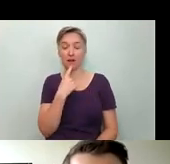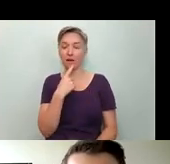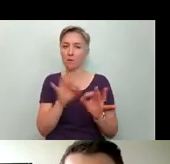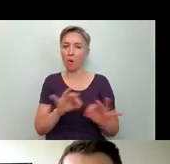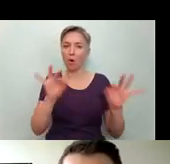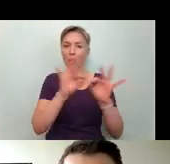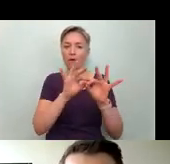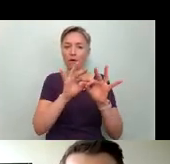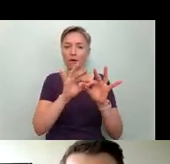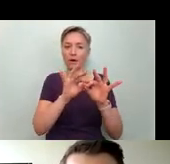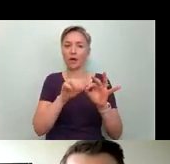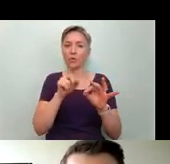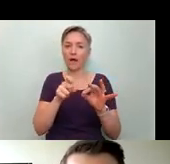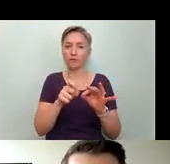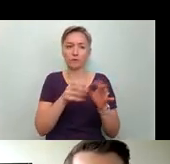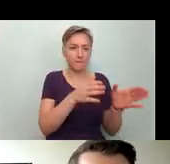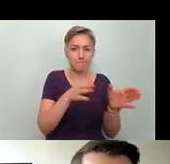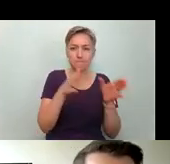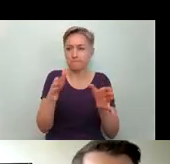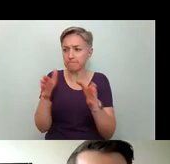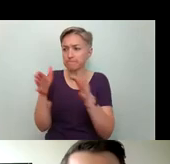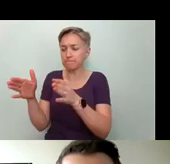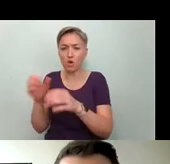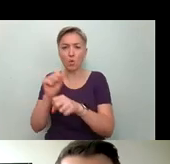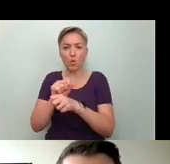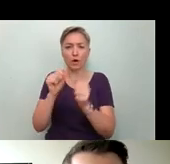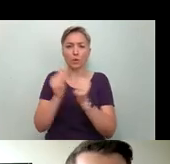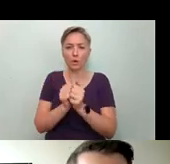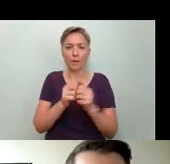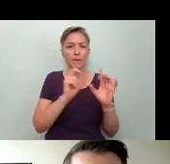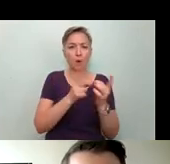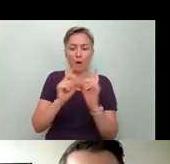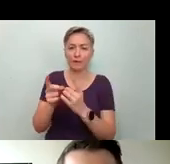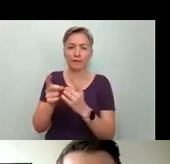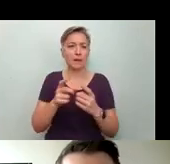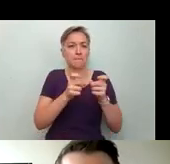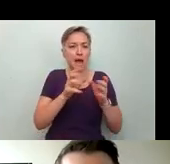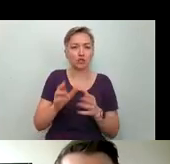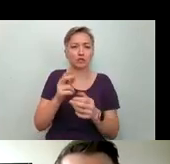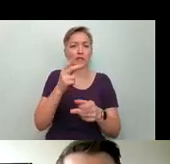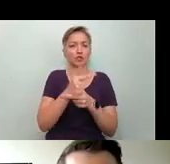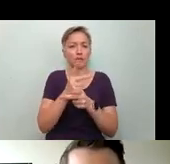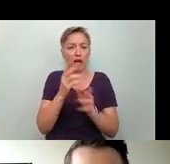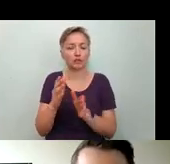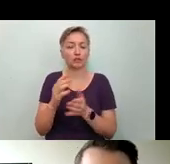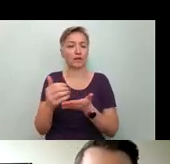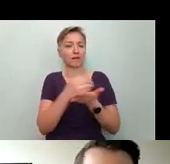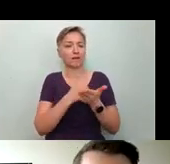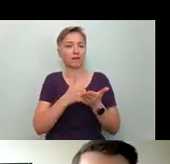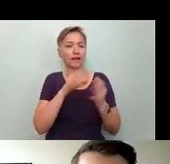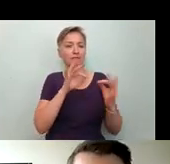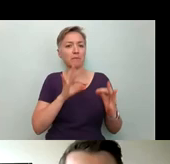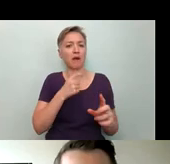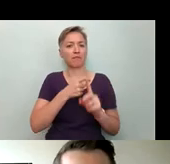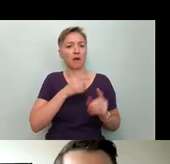section by section, you know, trying to, you know, work closely with managers and supervisors and even collecting input from individual staff